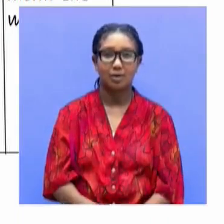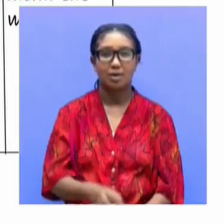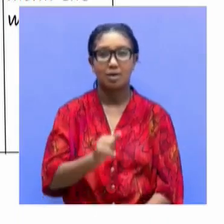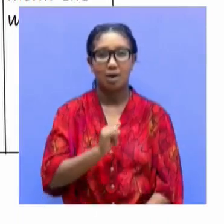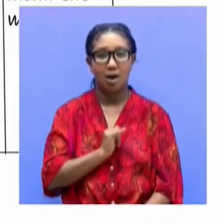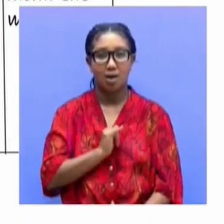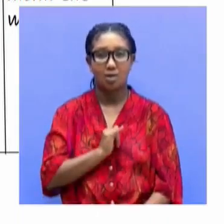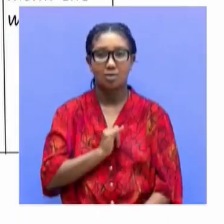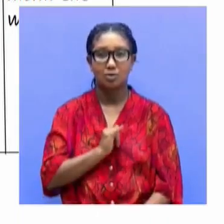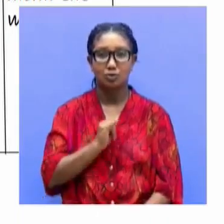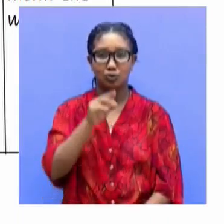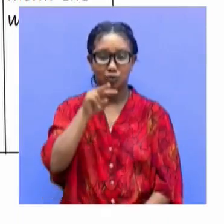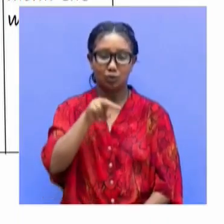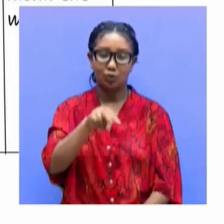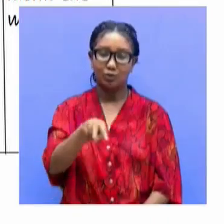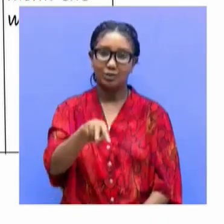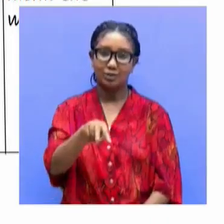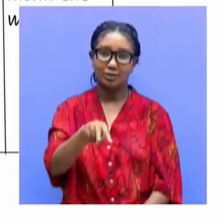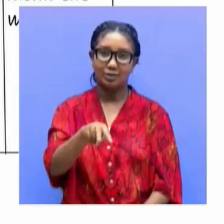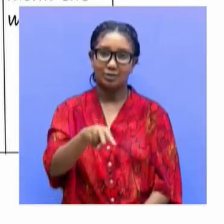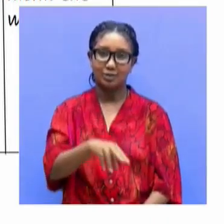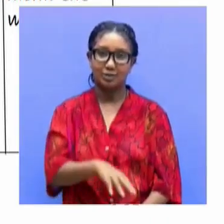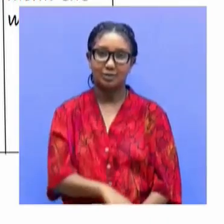I looked